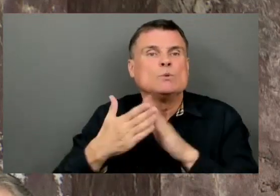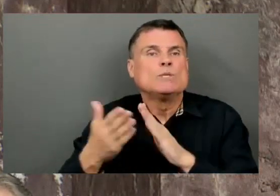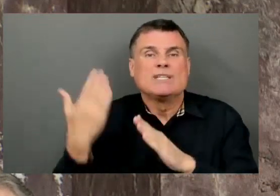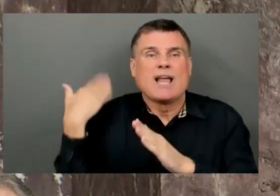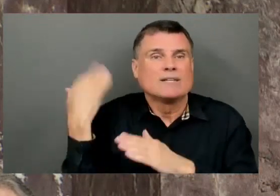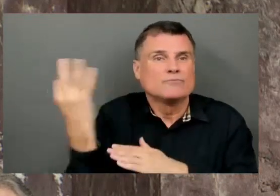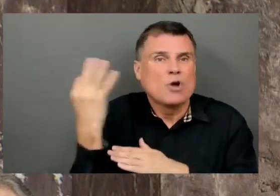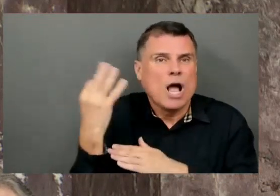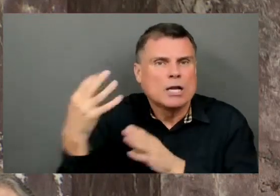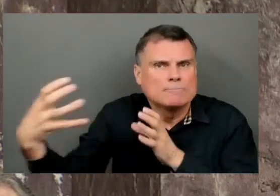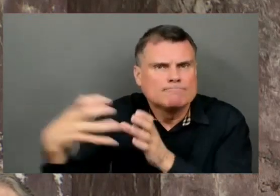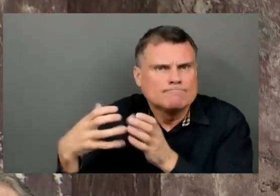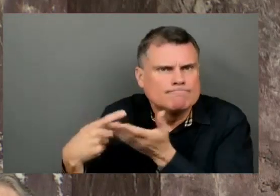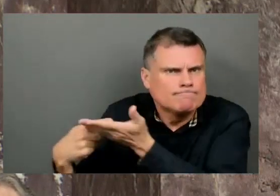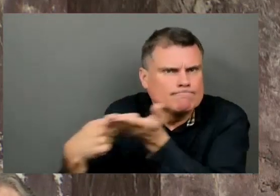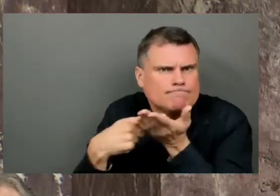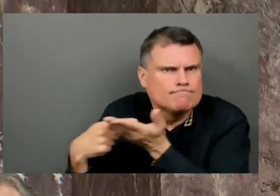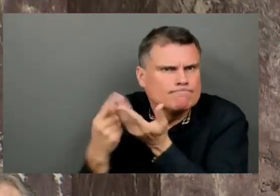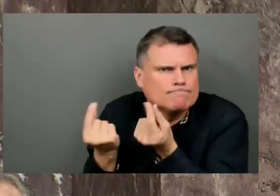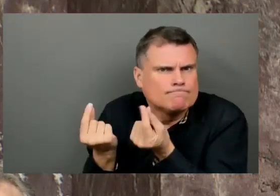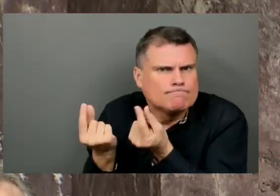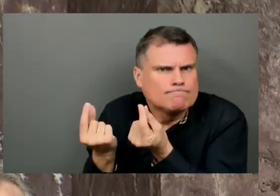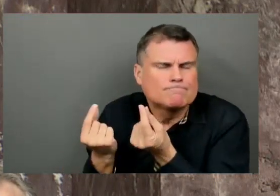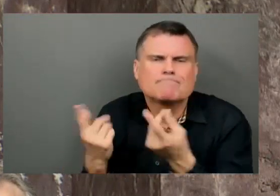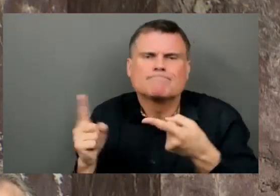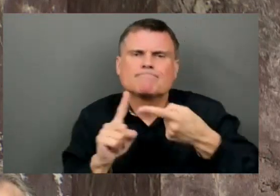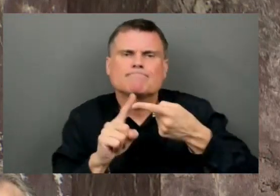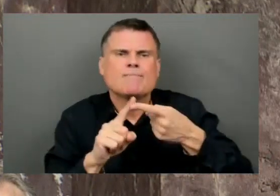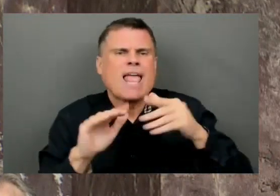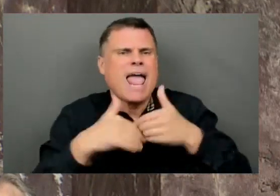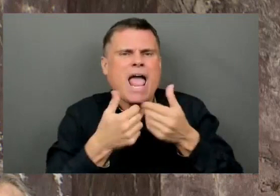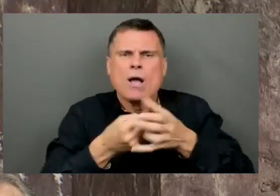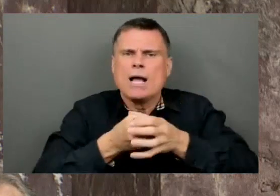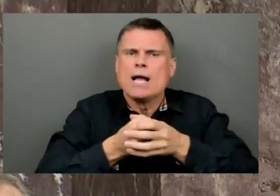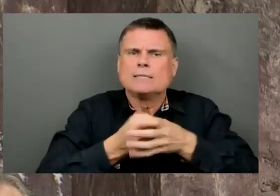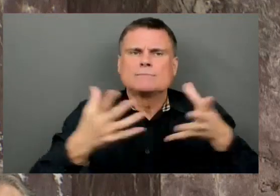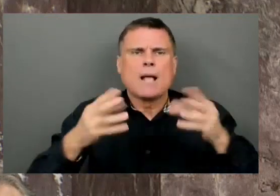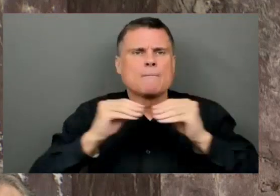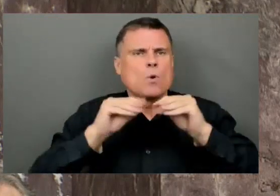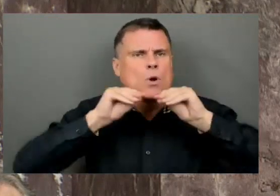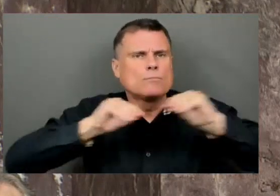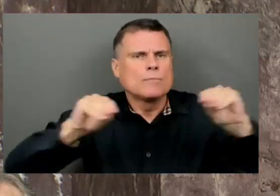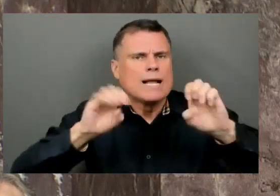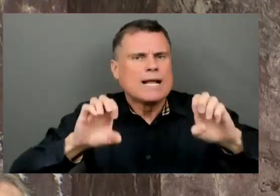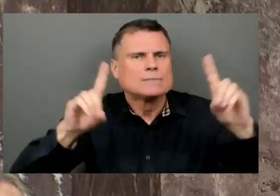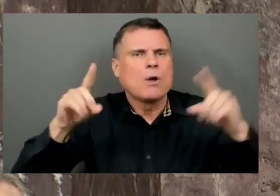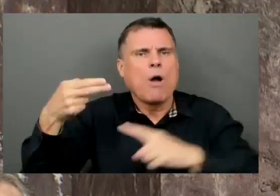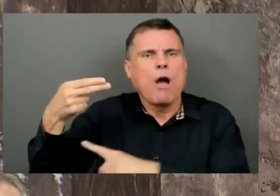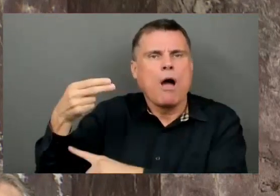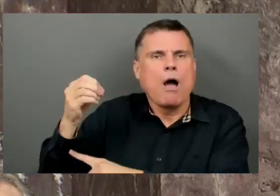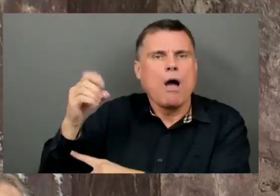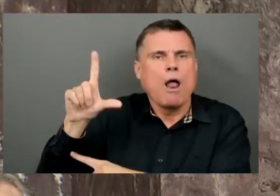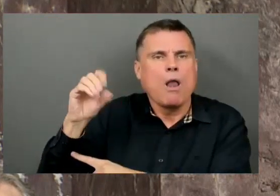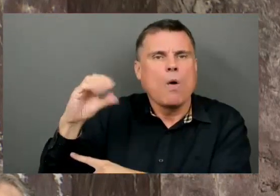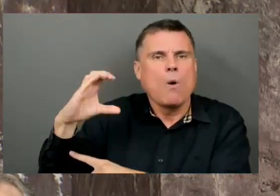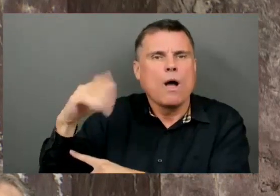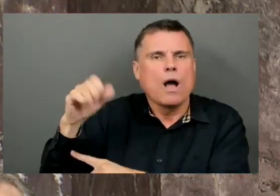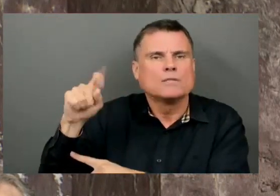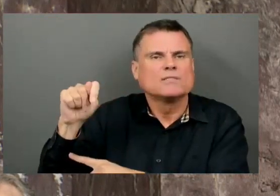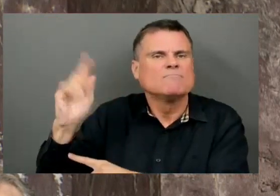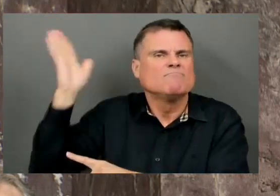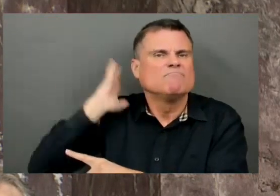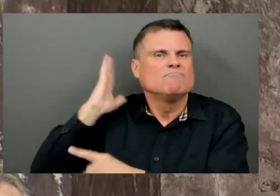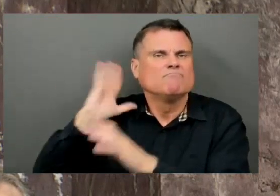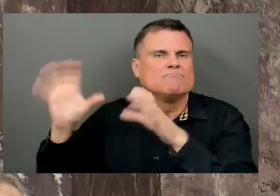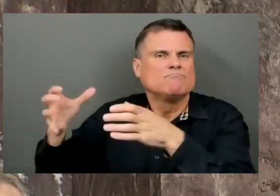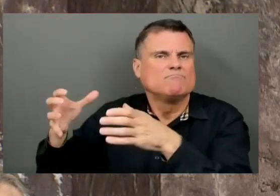Holocaust, strengthening the prosecution service. We have a racist helpline, incident helpline, coming online this